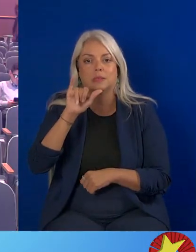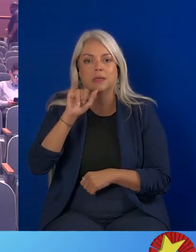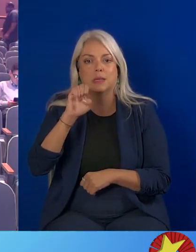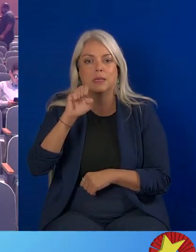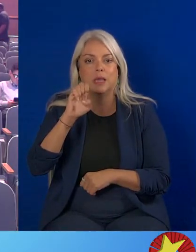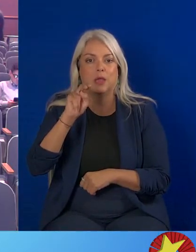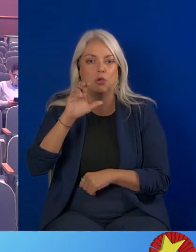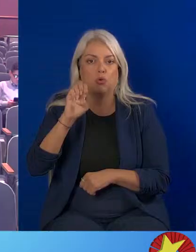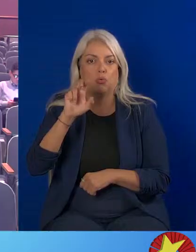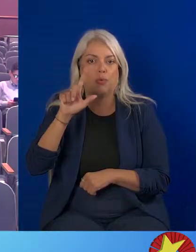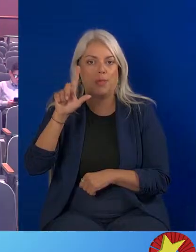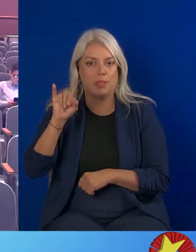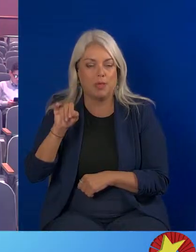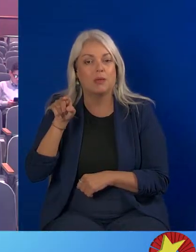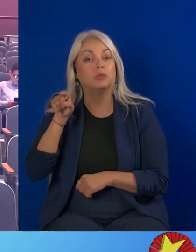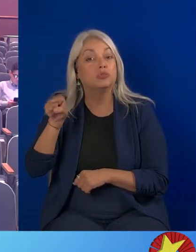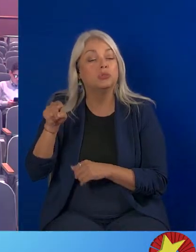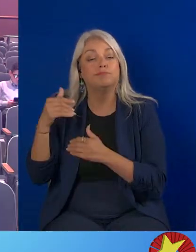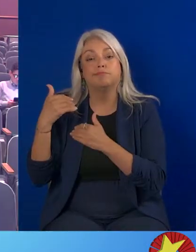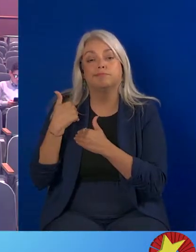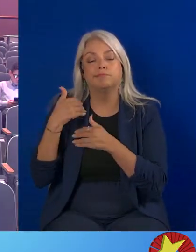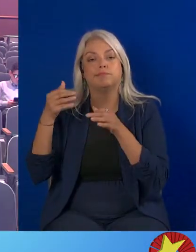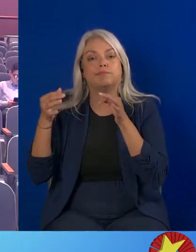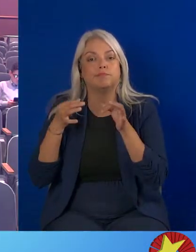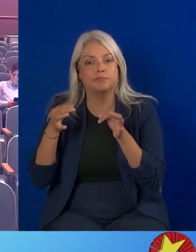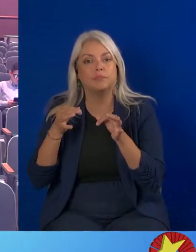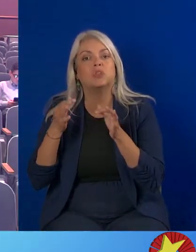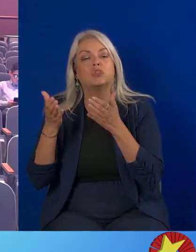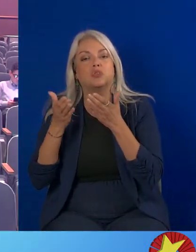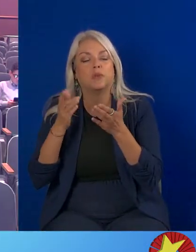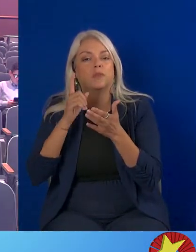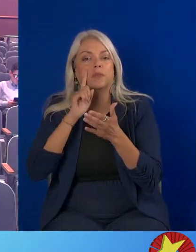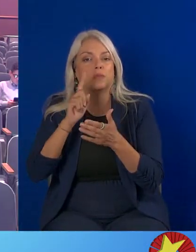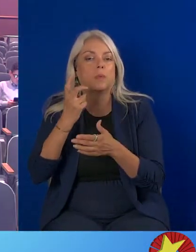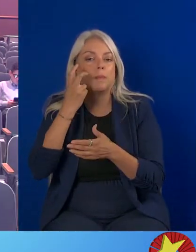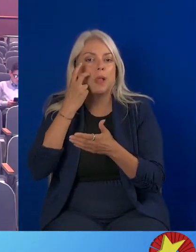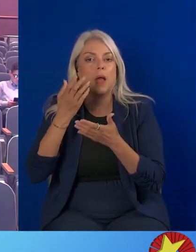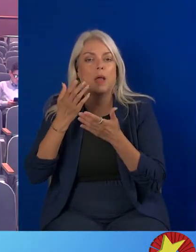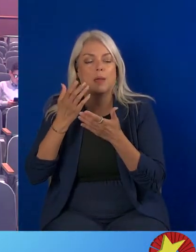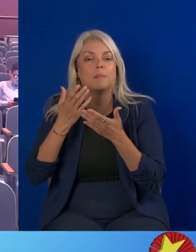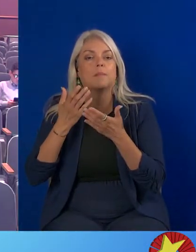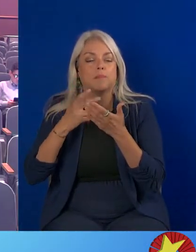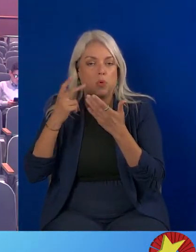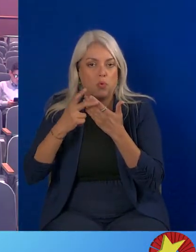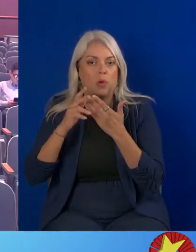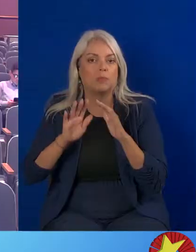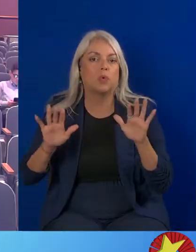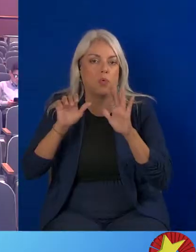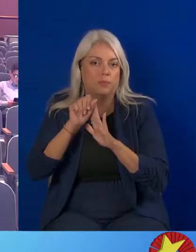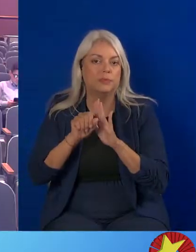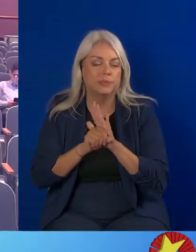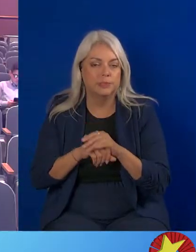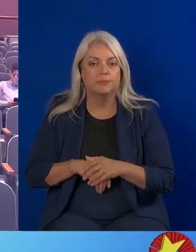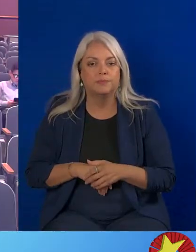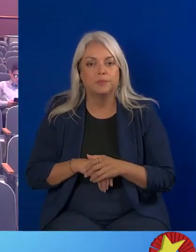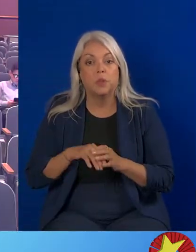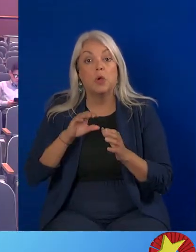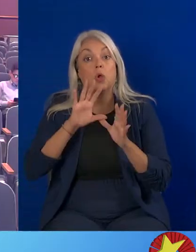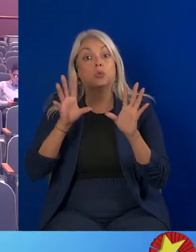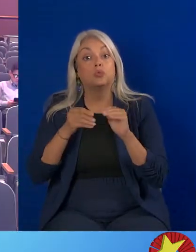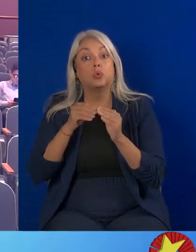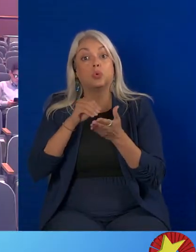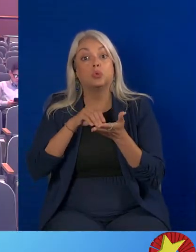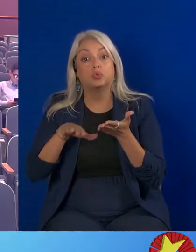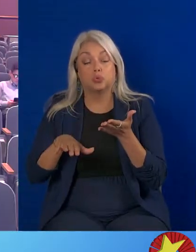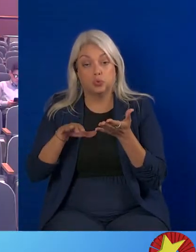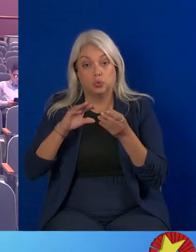an overview of the blind programs offered for students statewide. The total student count provided in the report is for